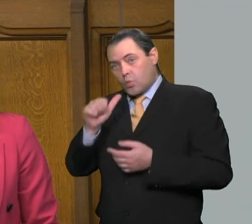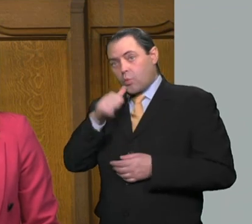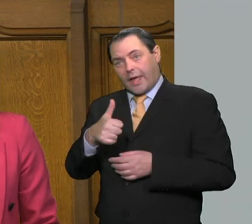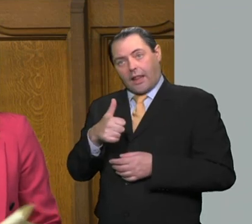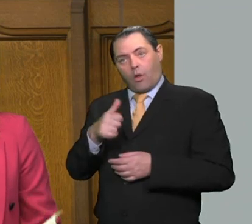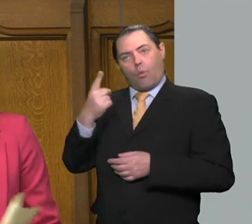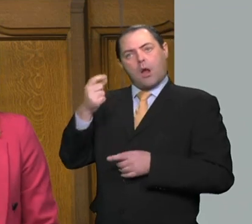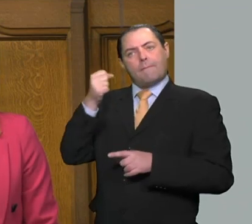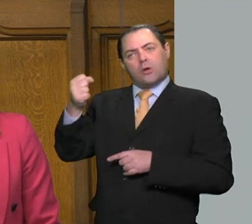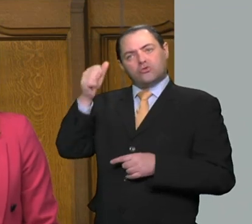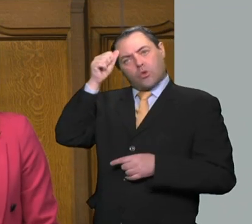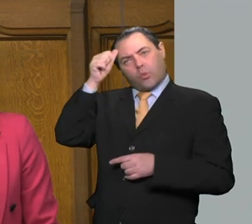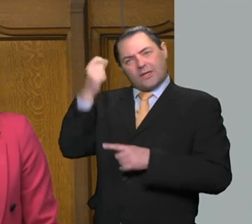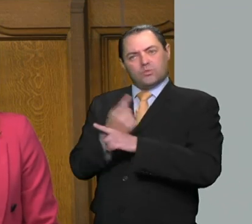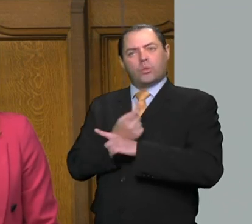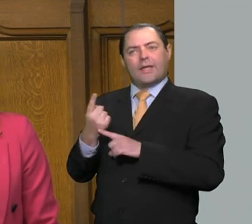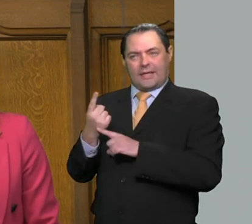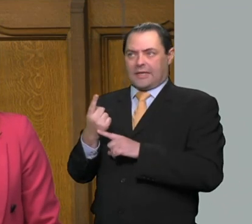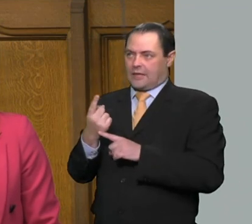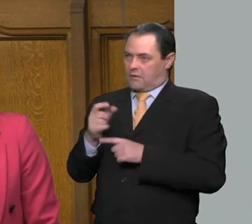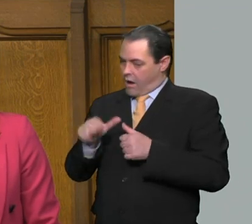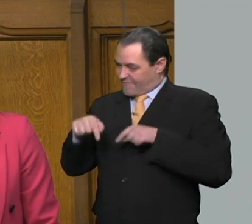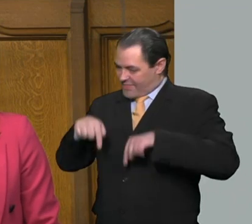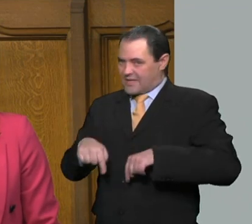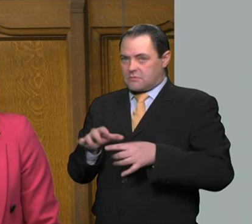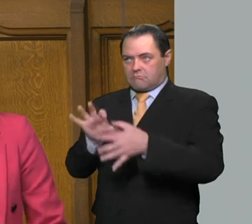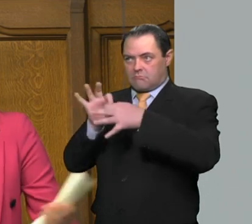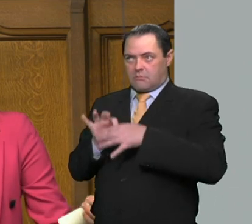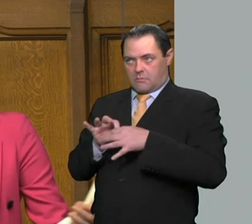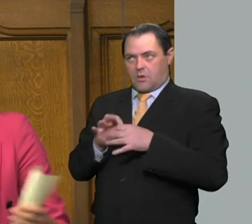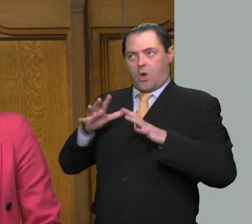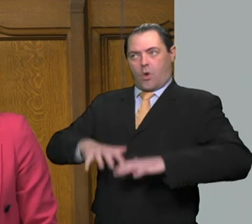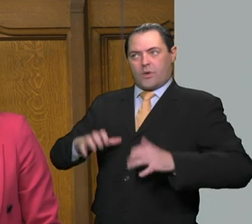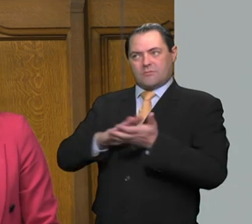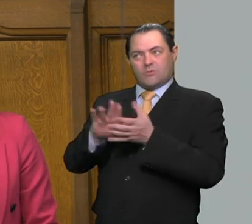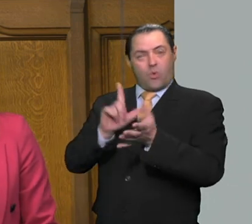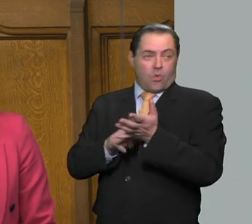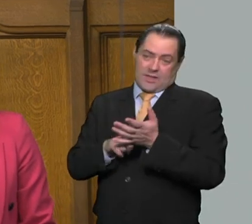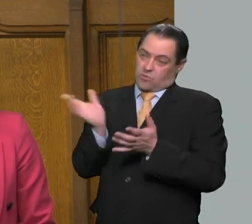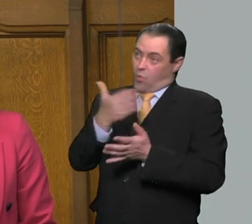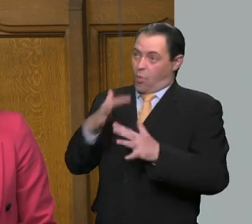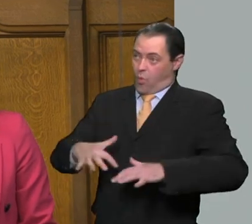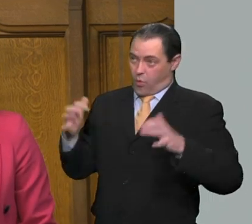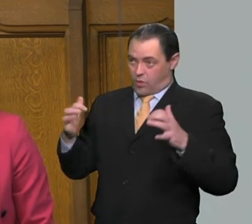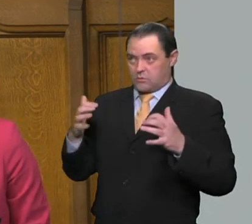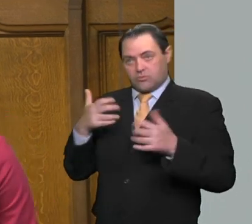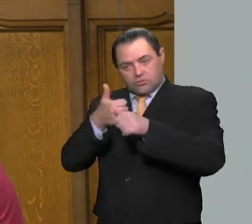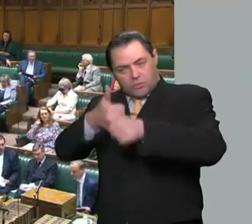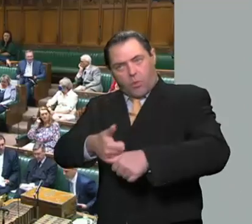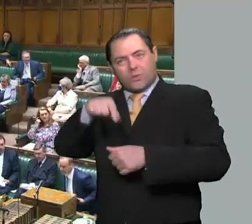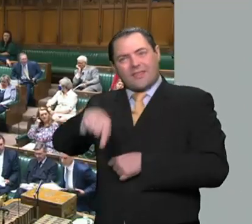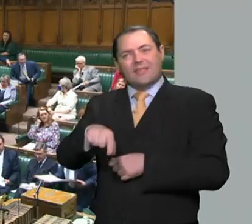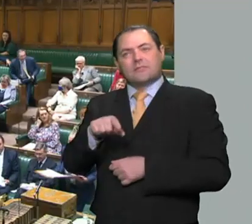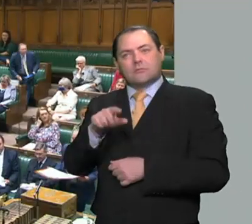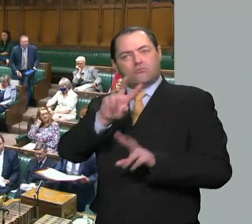Week, and can I extend an invitation to him to join me immediately after PMQs in Westminster Hall, and indeed all colleagues right across the House to join us to show that support.